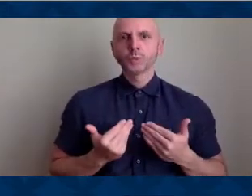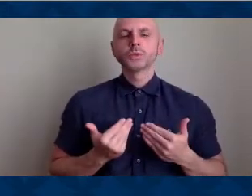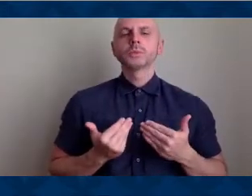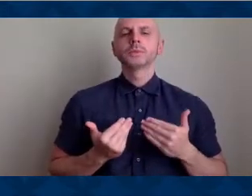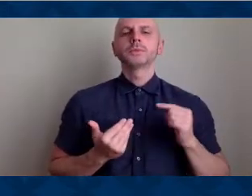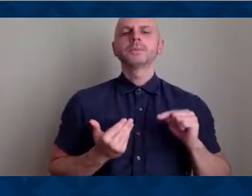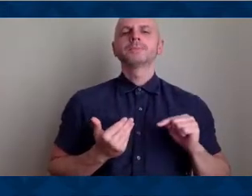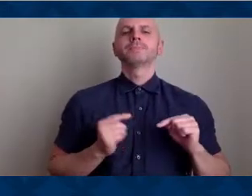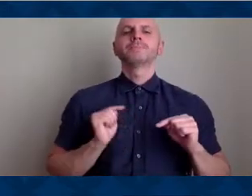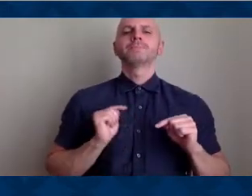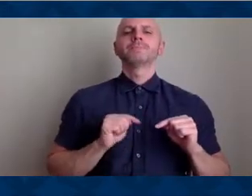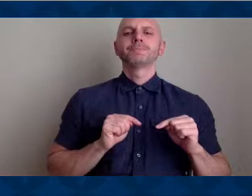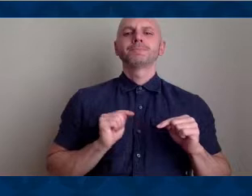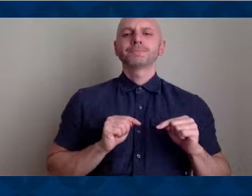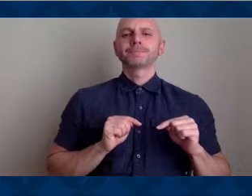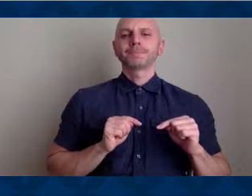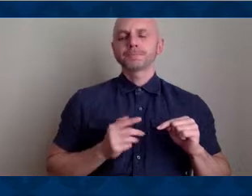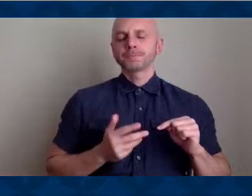broader